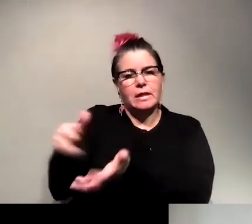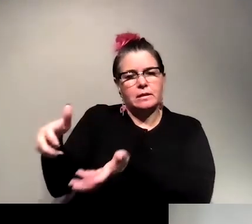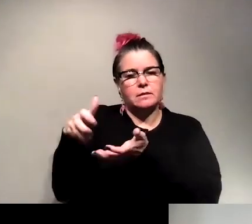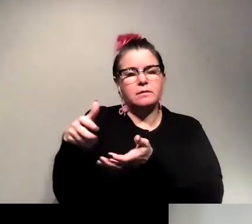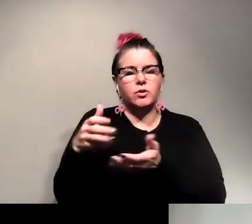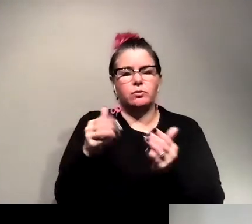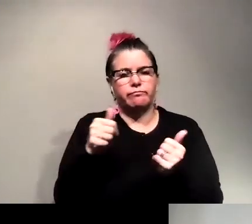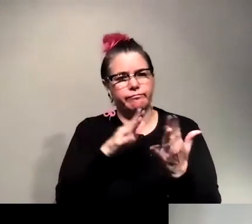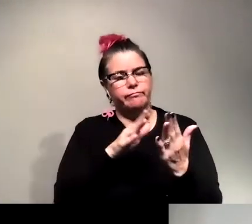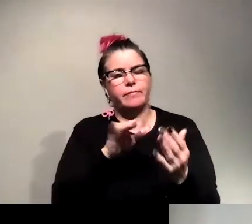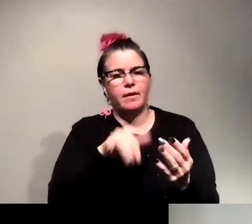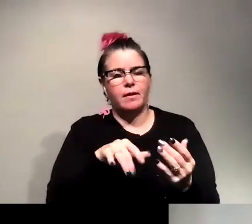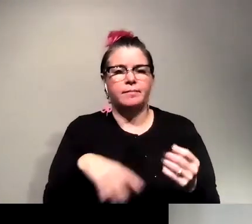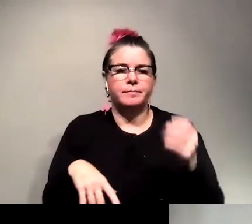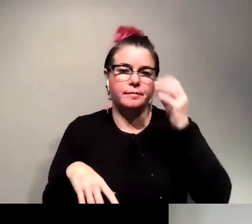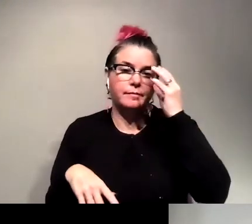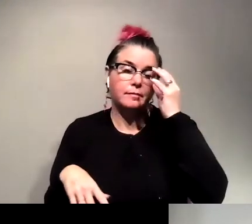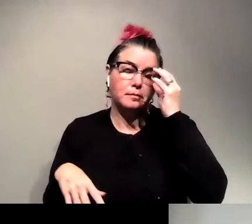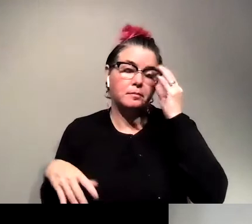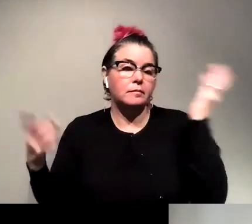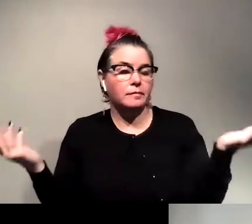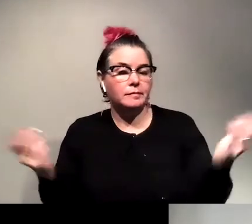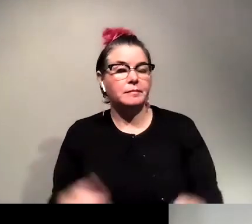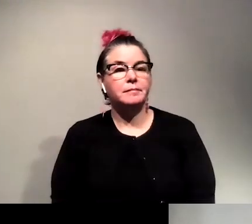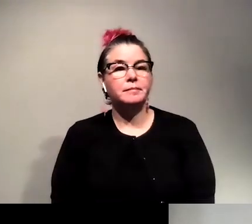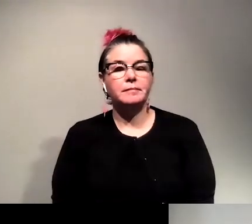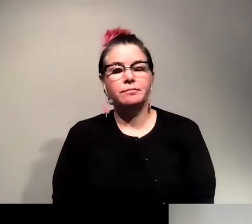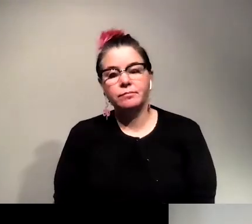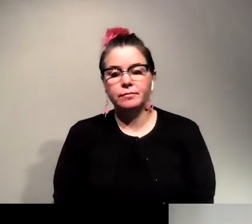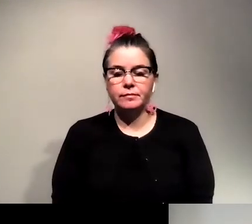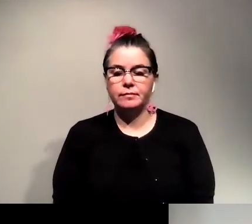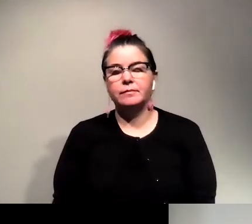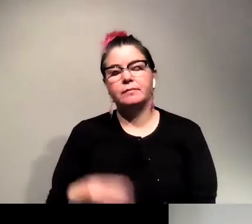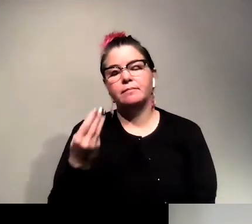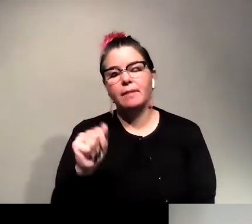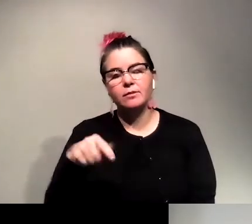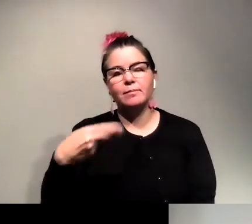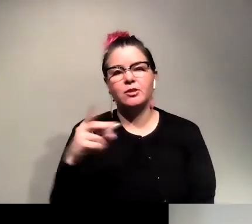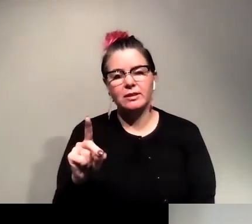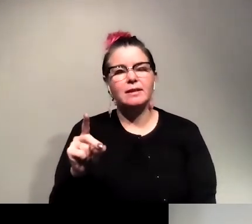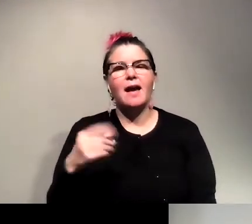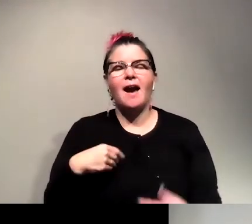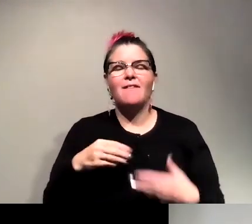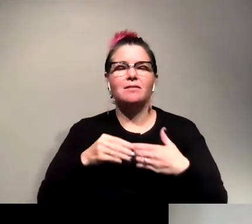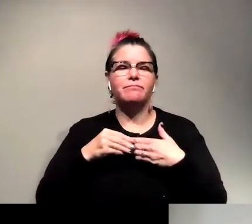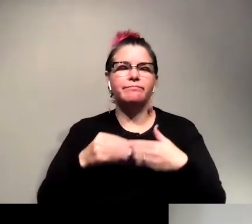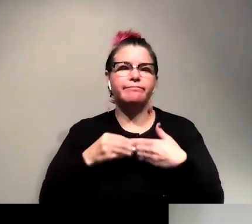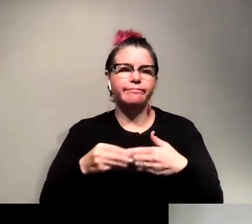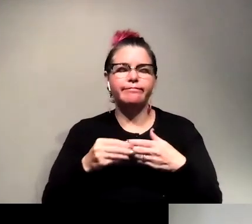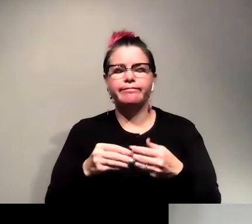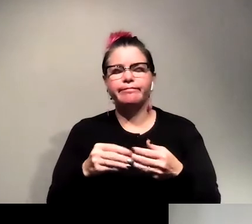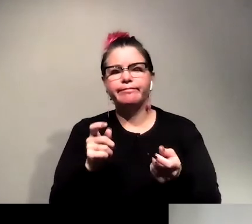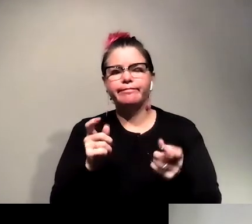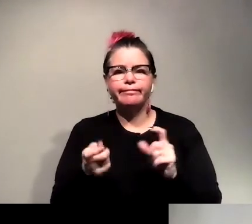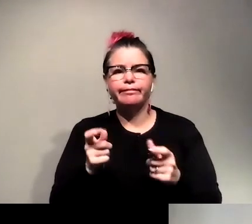question. And it's really great as far as like with master's or PhDs, because you have a lot of flexibility with that project, right?